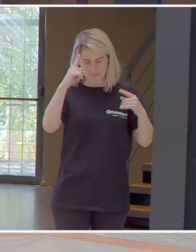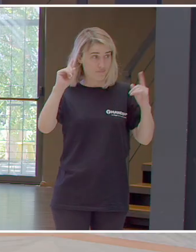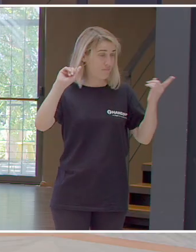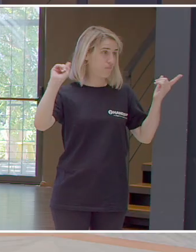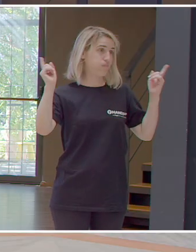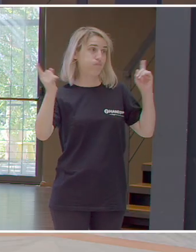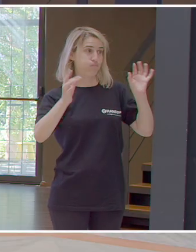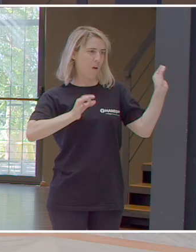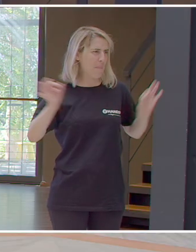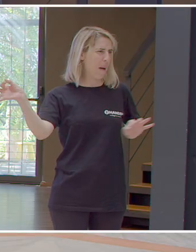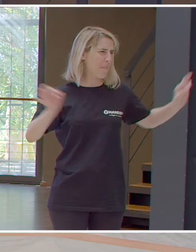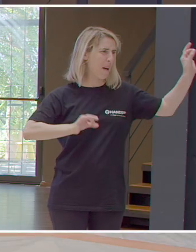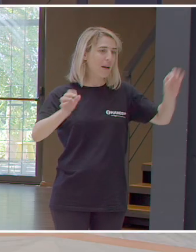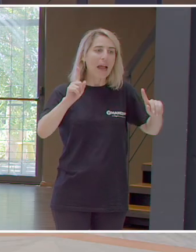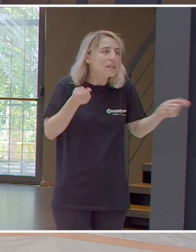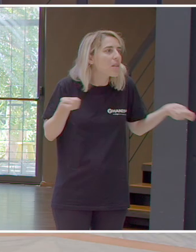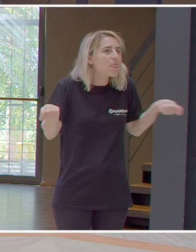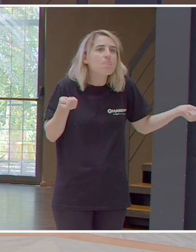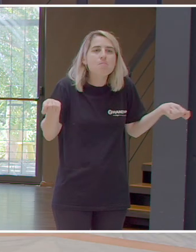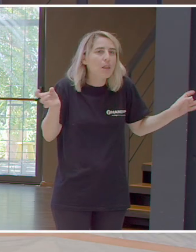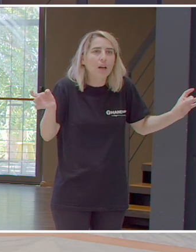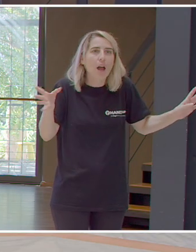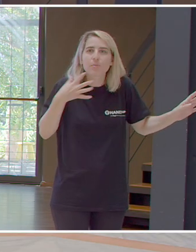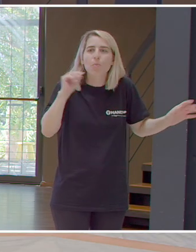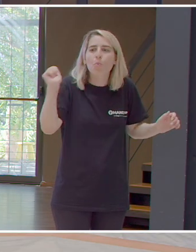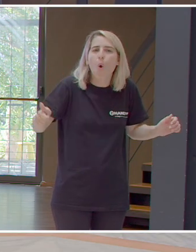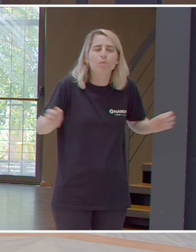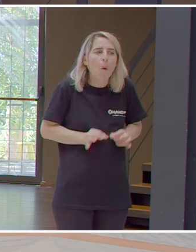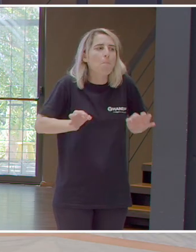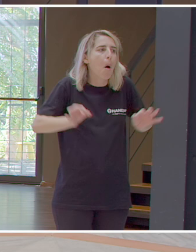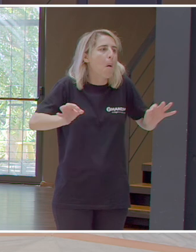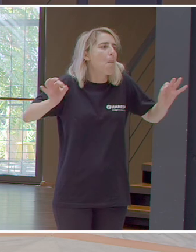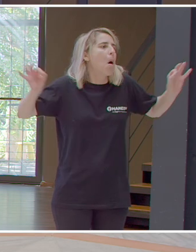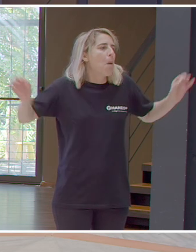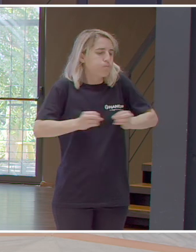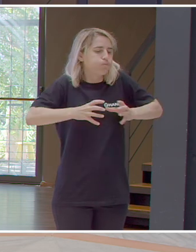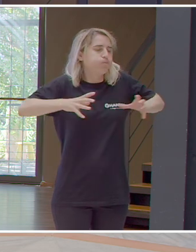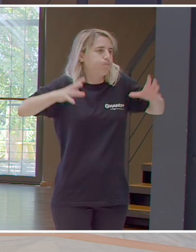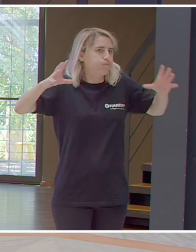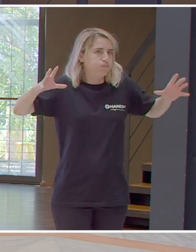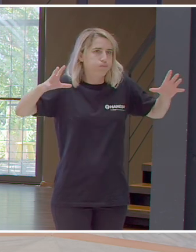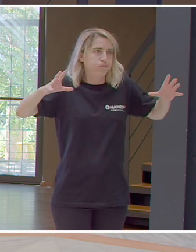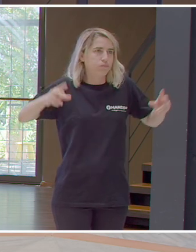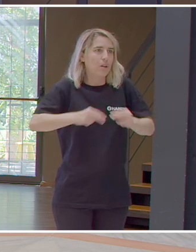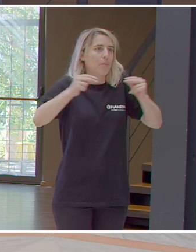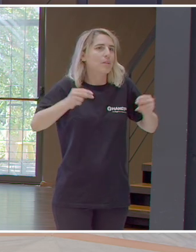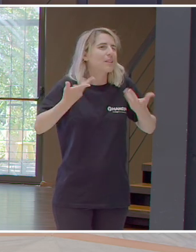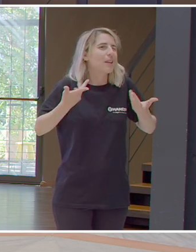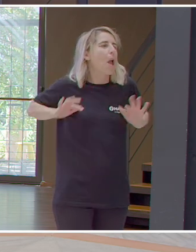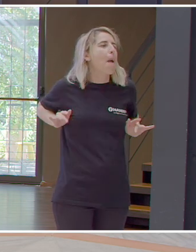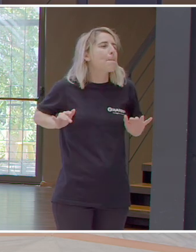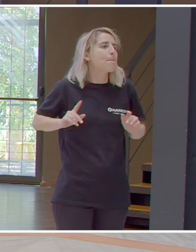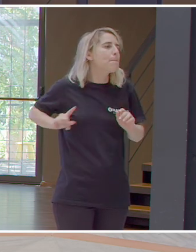almost on speed, like nobody's controlling them, and they're just growing, and getting invasive, as